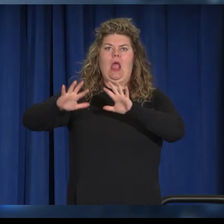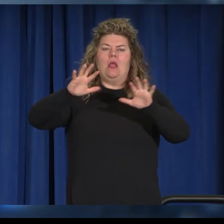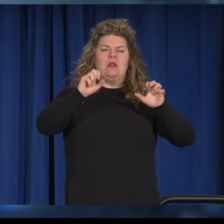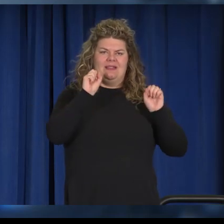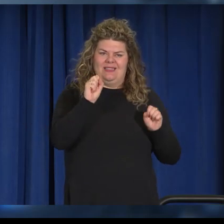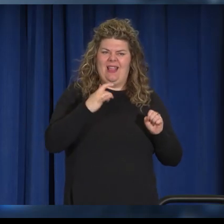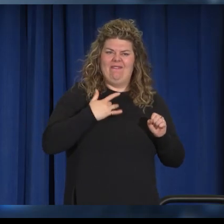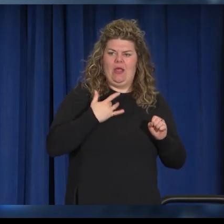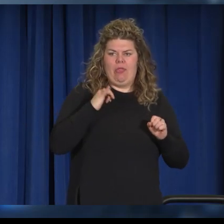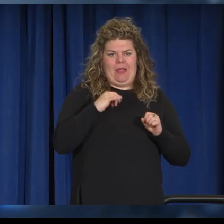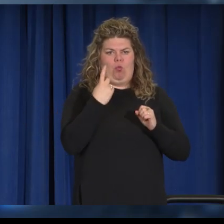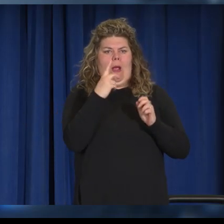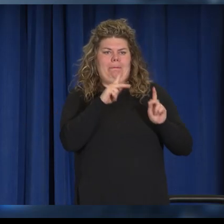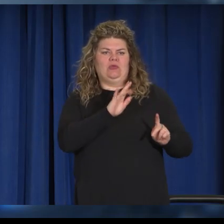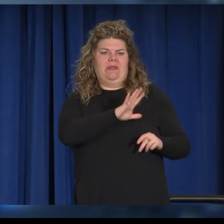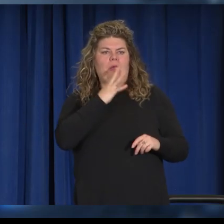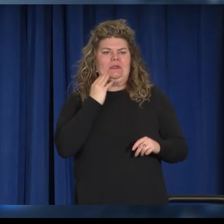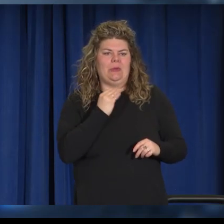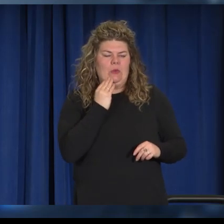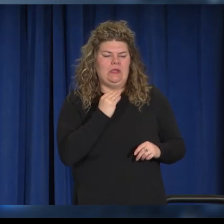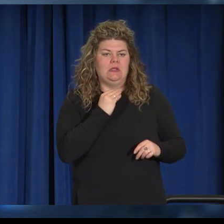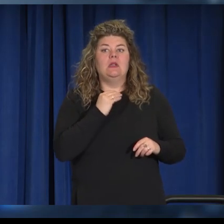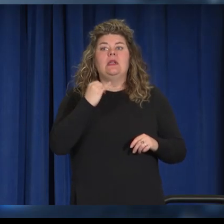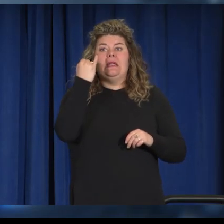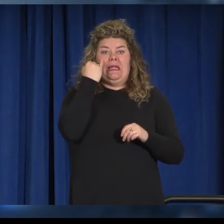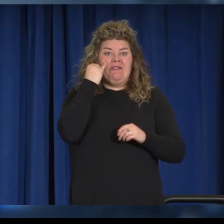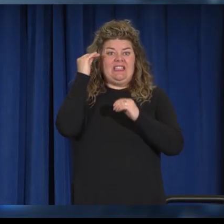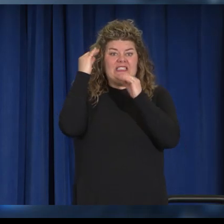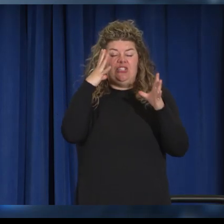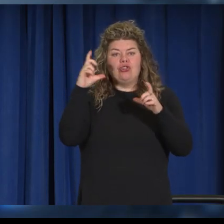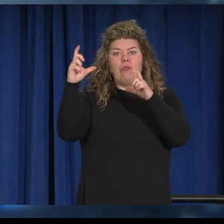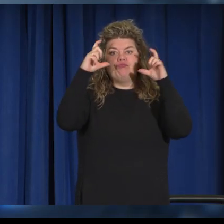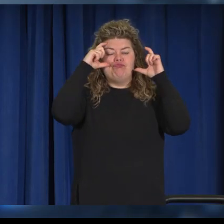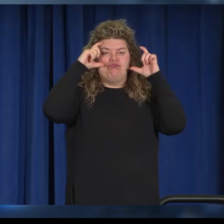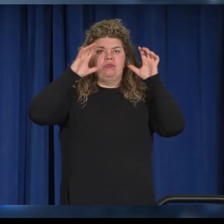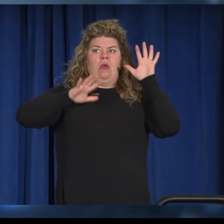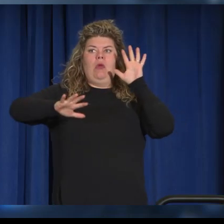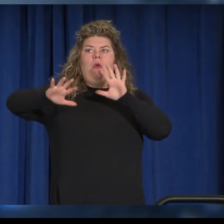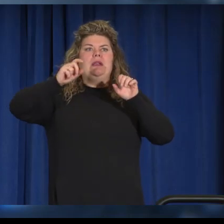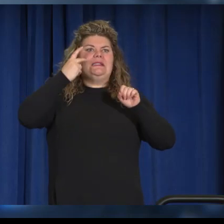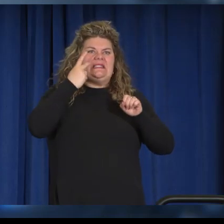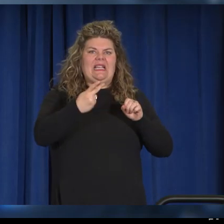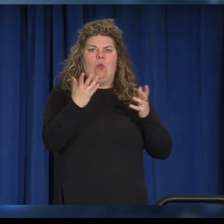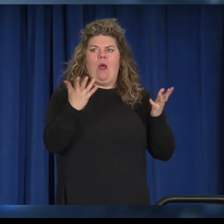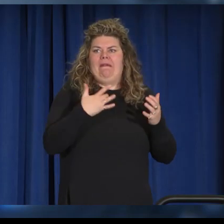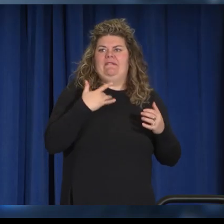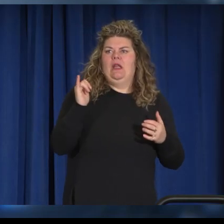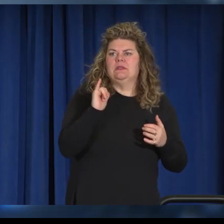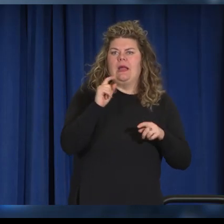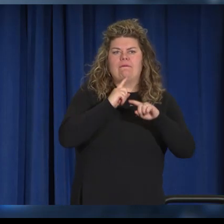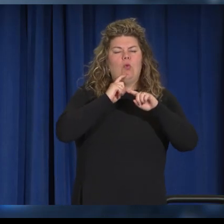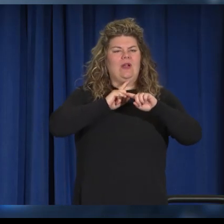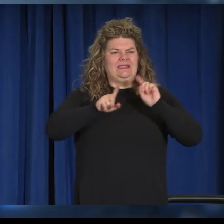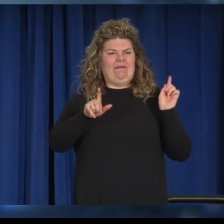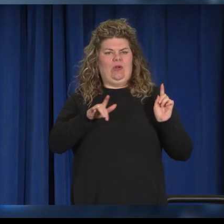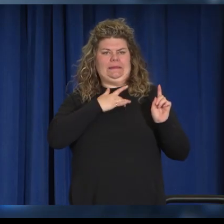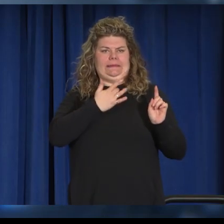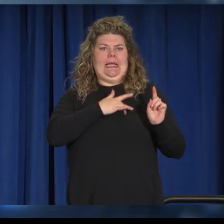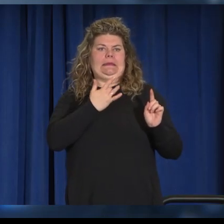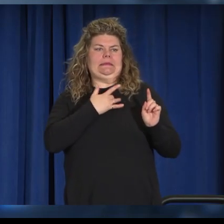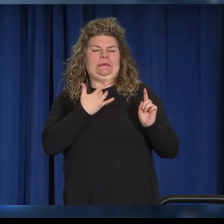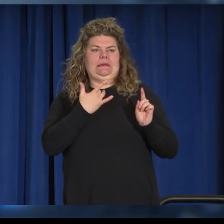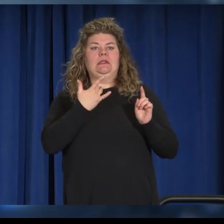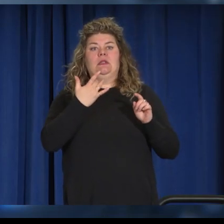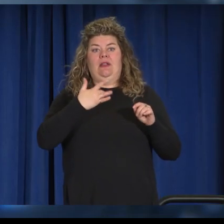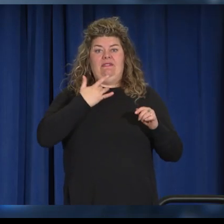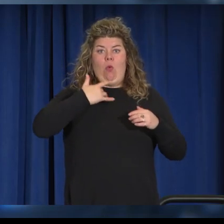experiences. But even just having teachers go into that world and seeing what it's like to have sensory differences and to experience sensory